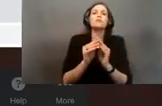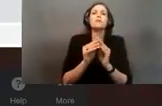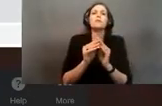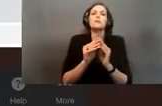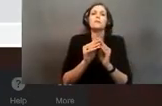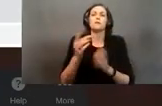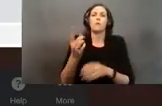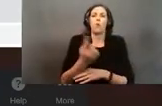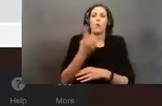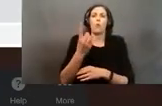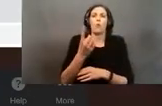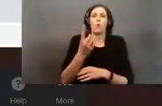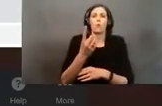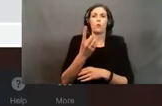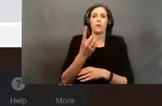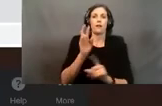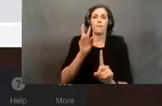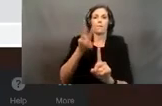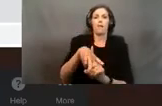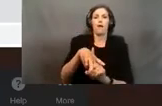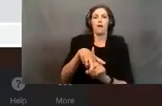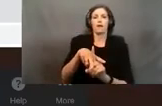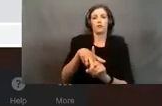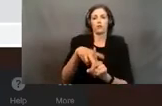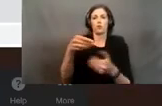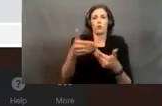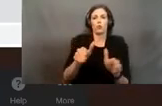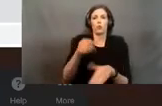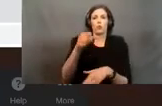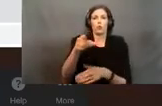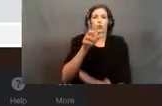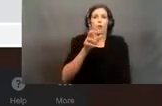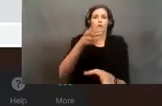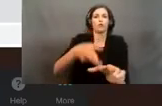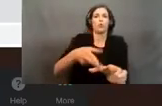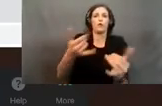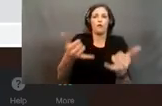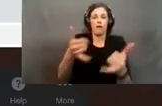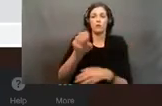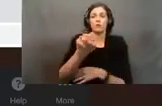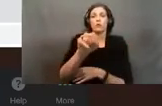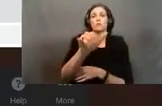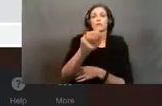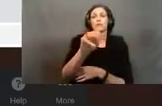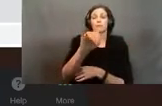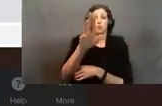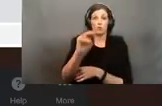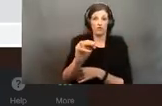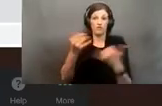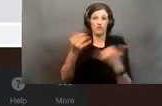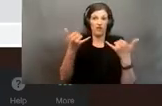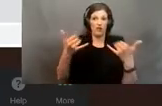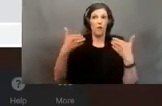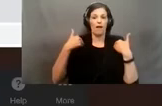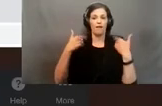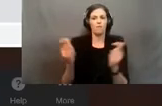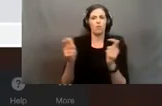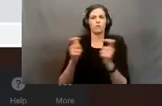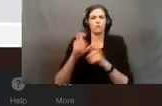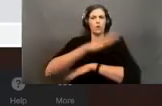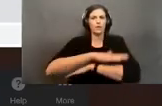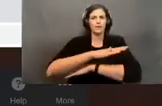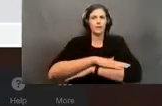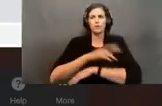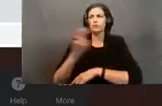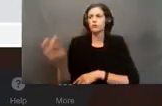apply to the main room you're in now. So for this example the symposium that we're in has smaller tables to move to to